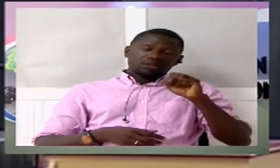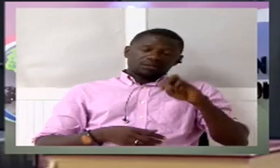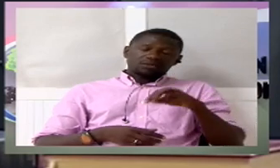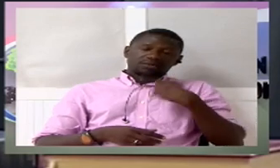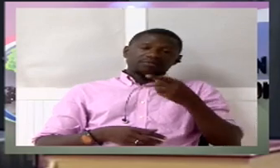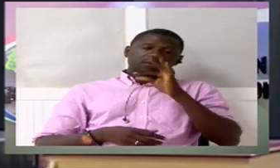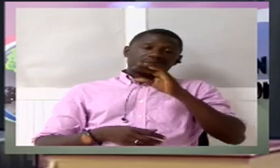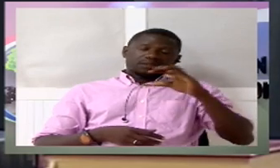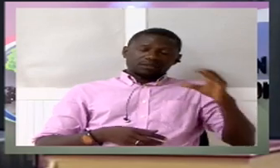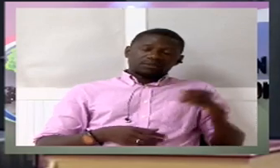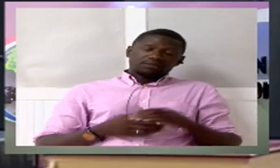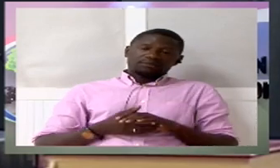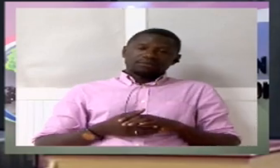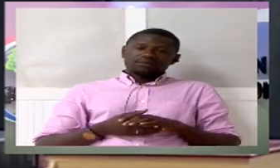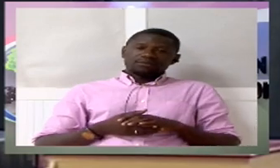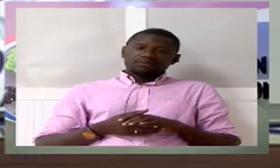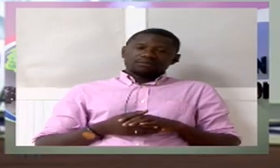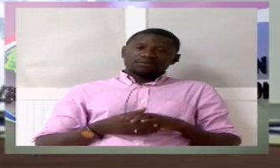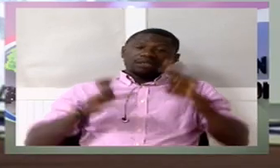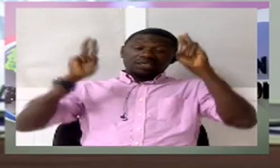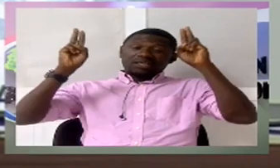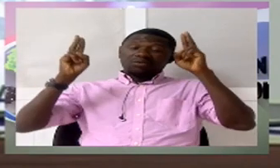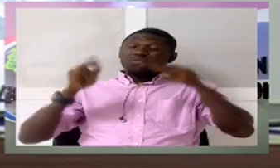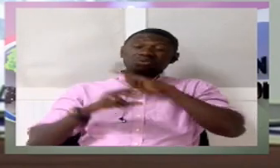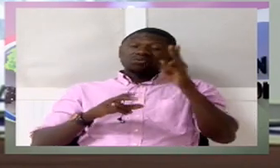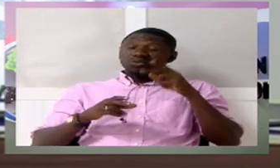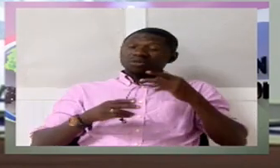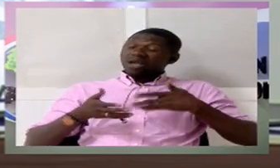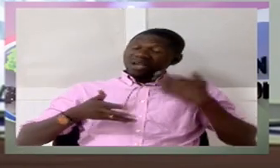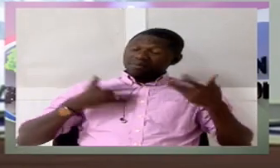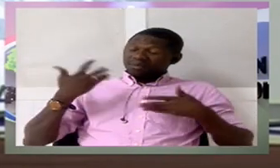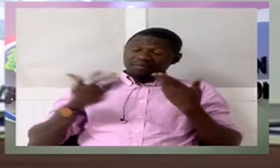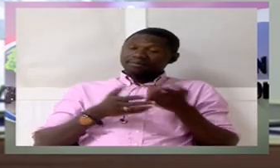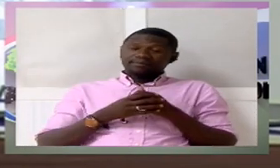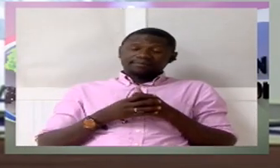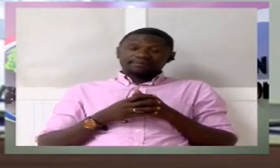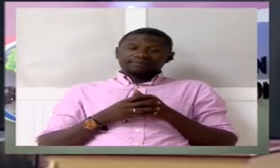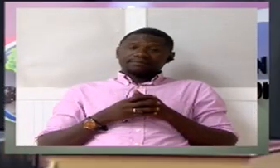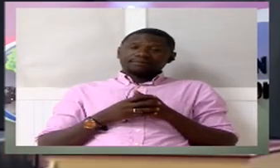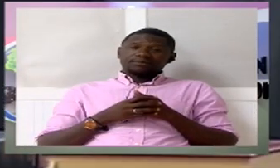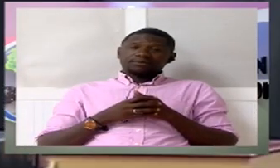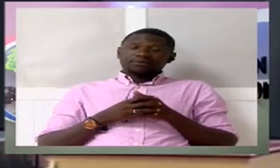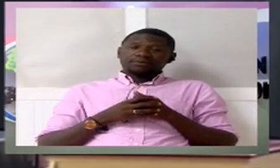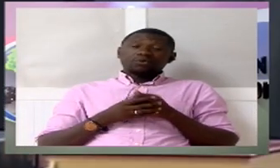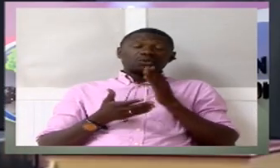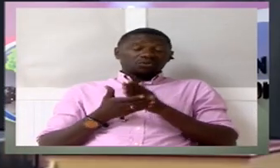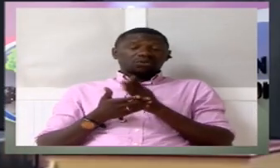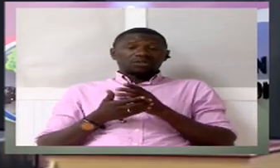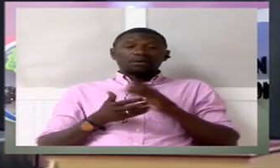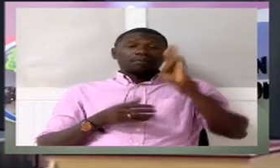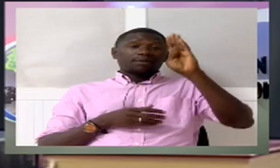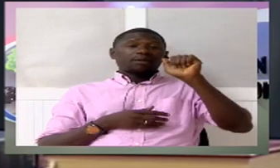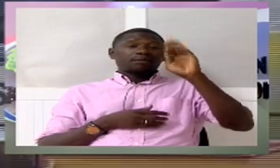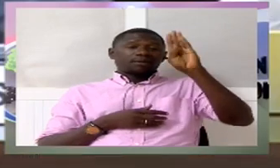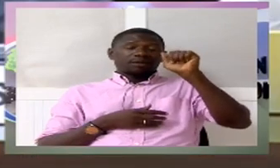The former president was very uncomfortable. President Omen Benun Jang amantra nung ajiso amantra larin nu. With the fact that Baba Job knows a